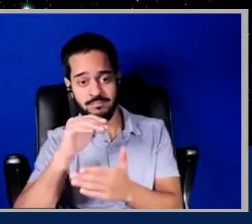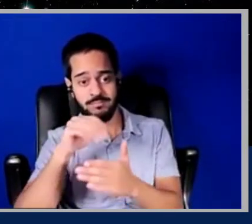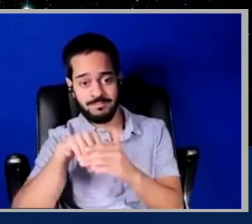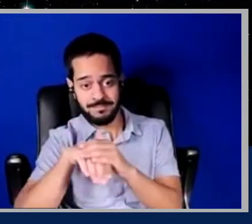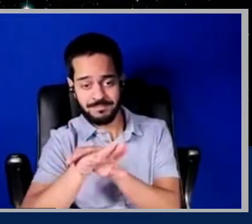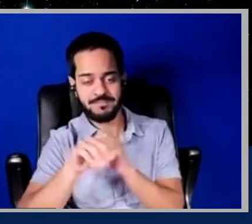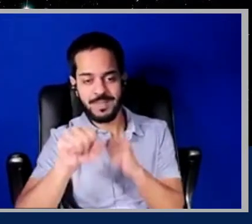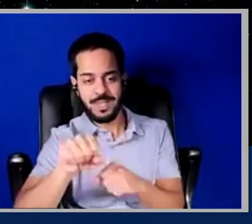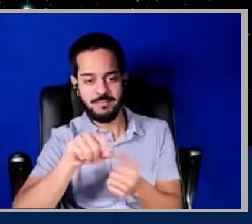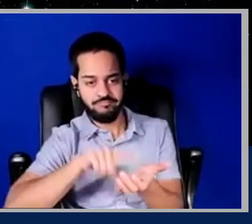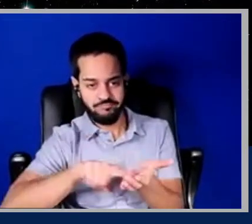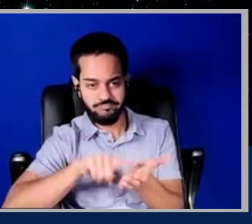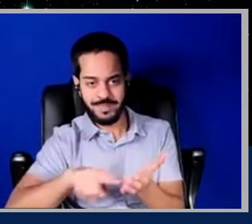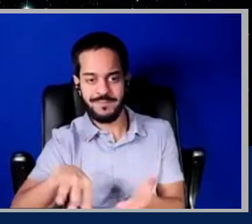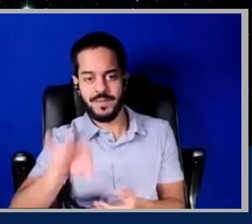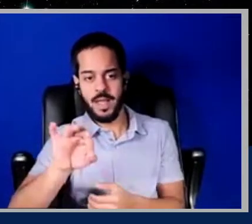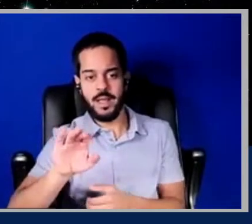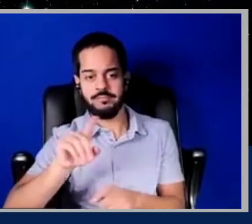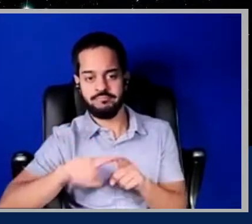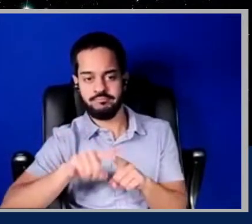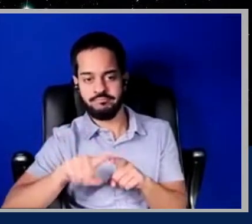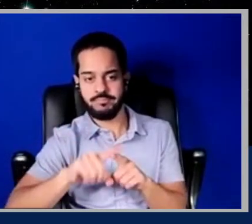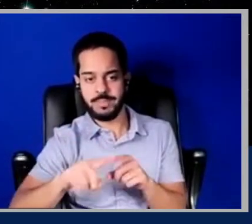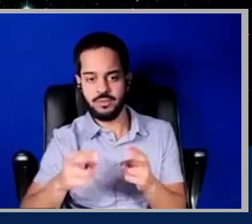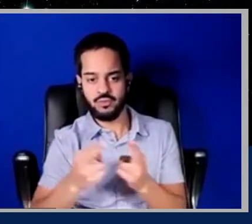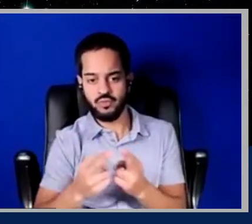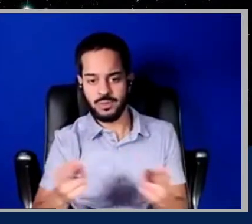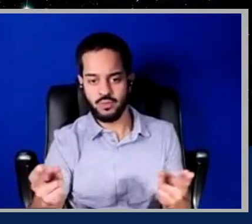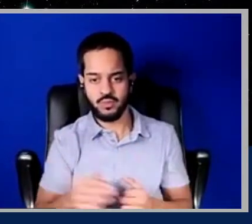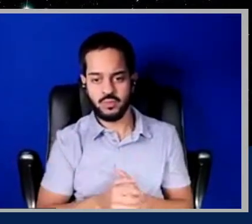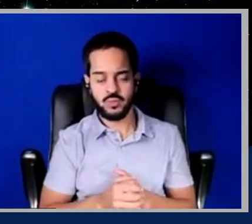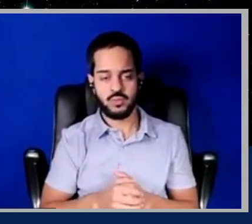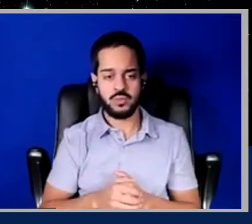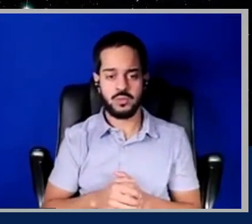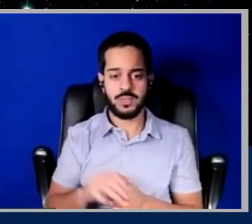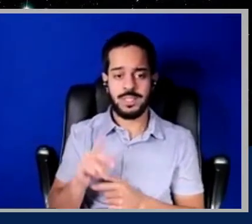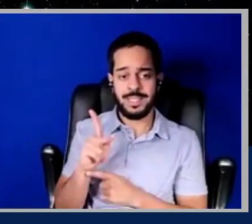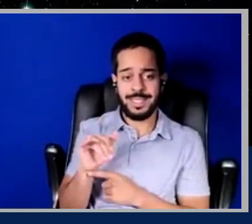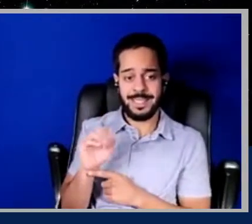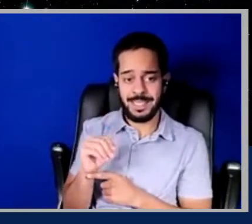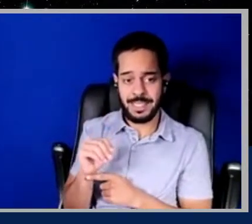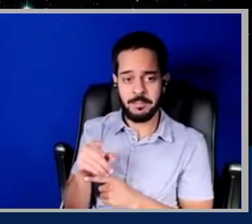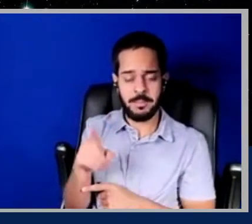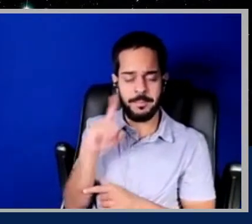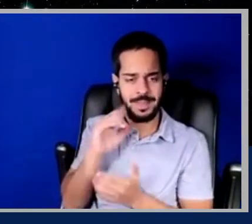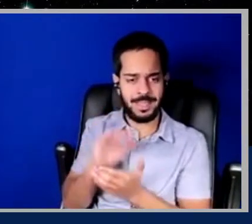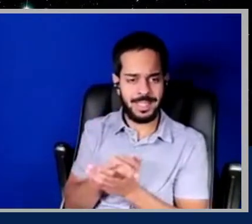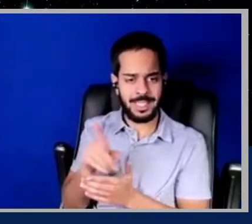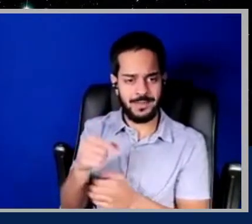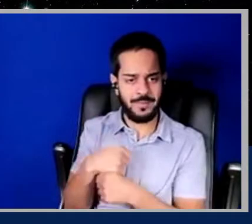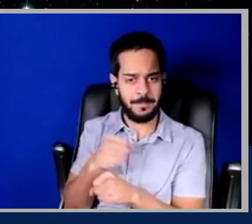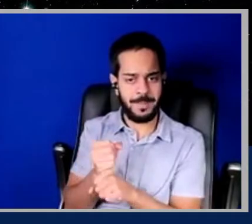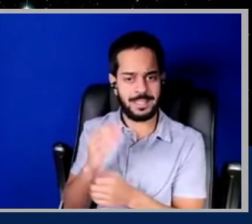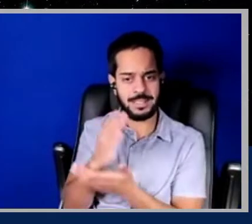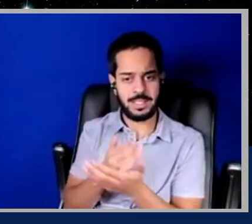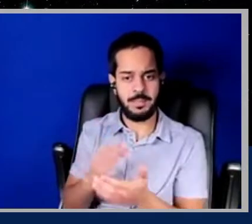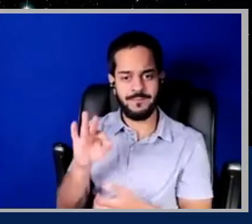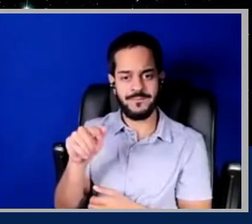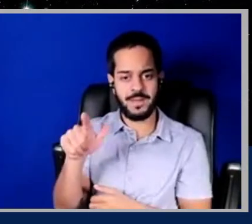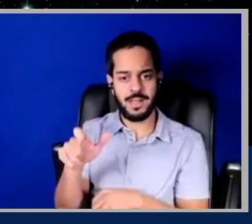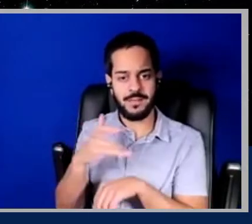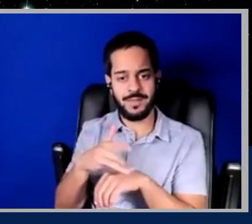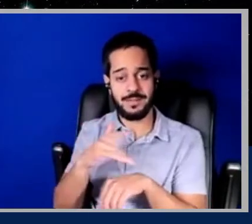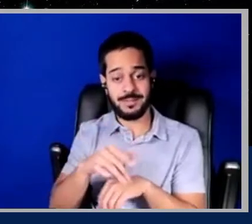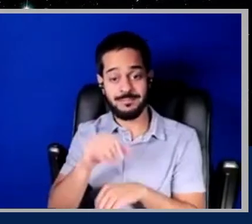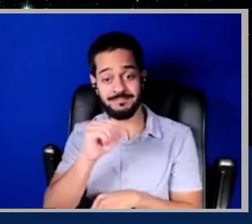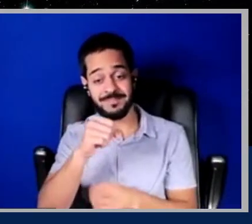And Kim, doesn't Chandra actually make available some of the 3D printing files for the Yep. Everything that I've talked